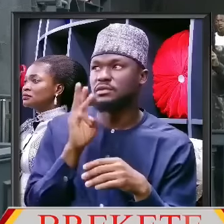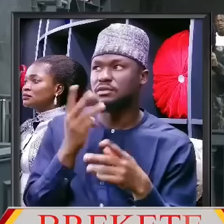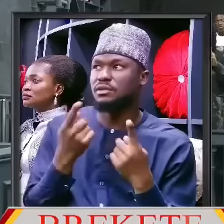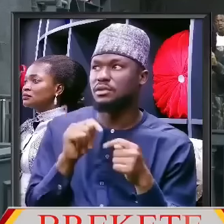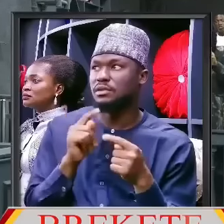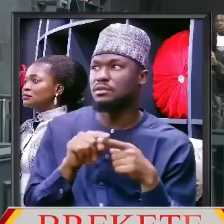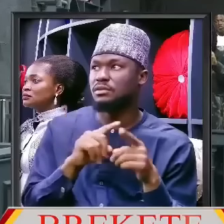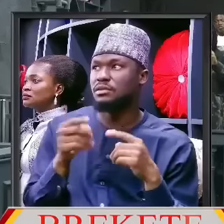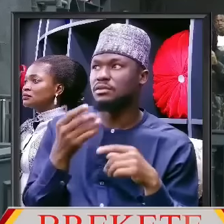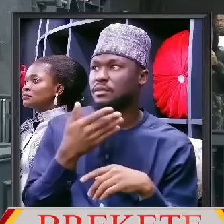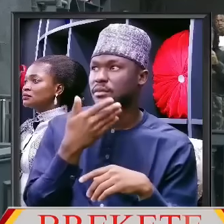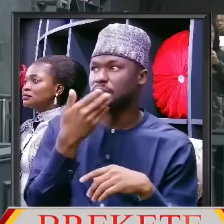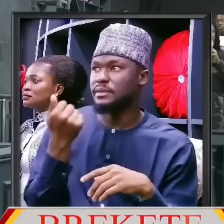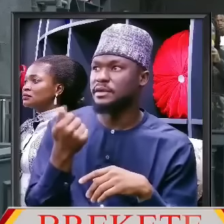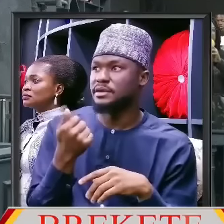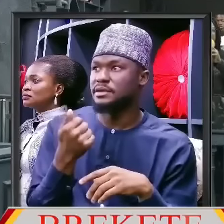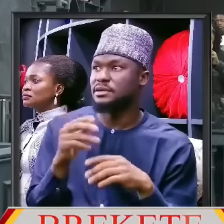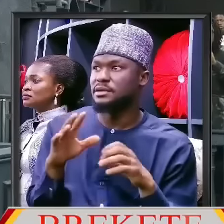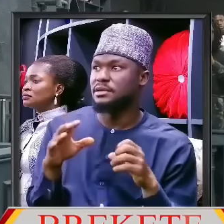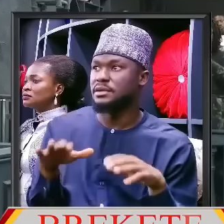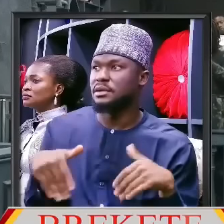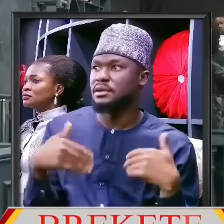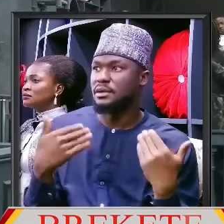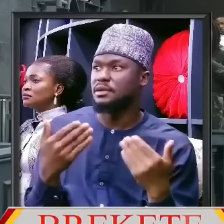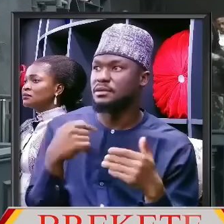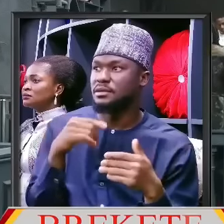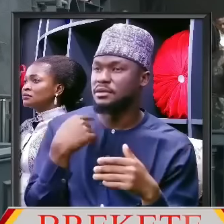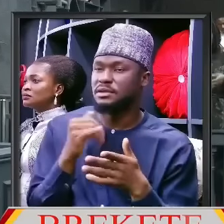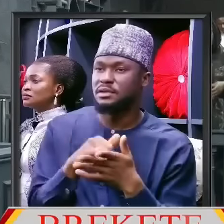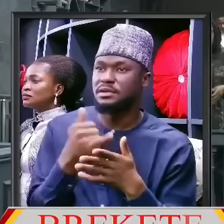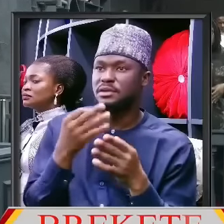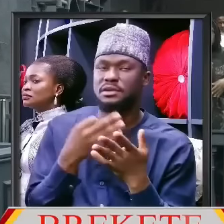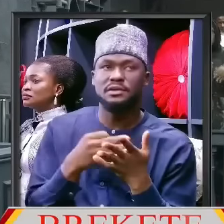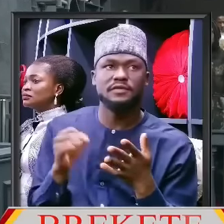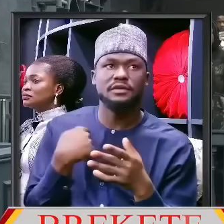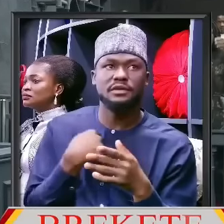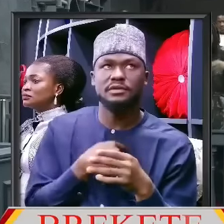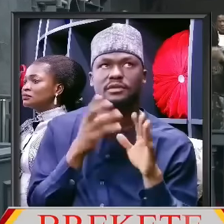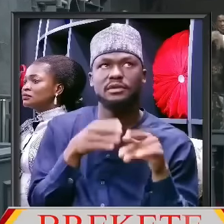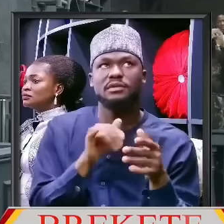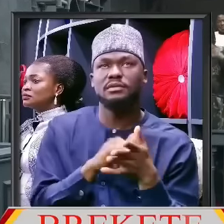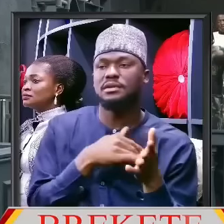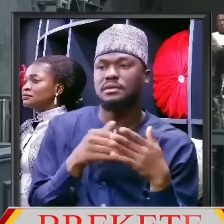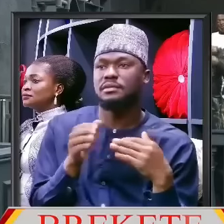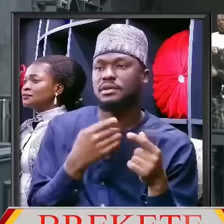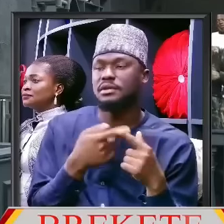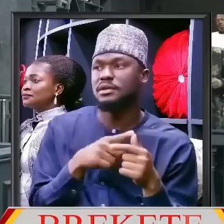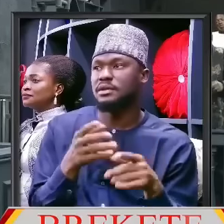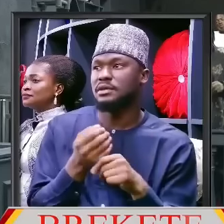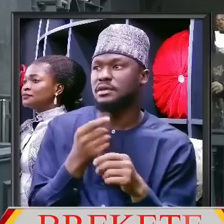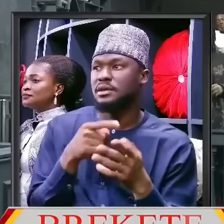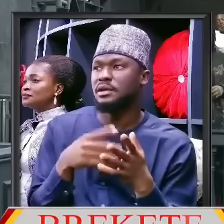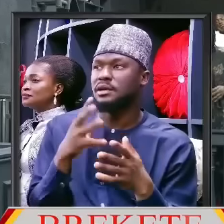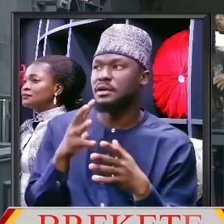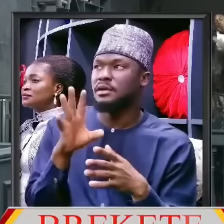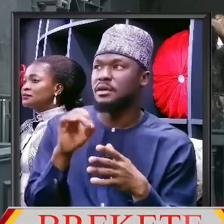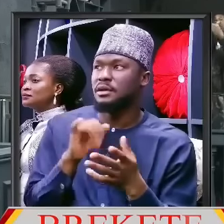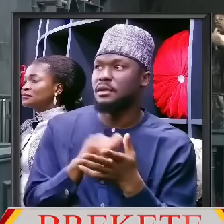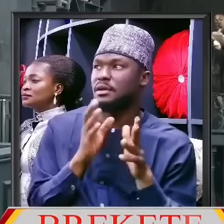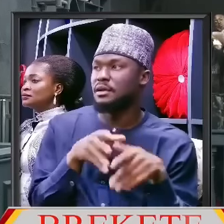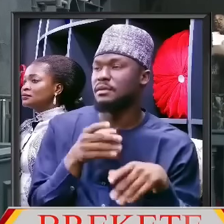they shine. How they can't talk say then they fail. We leave the matter. But they now can't take this 450 where it